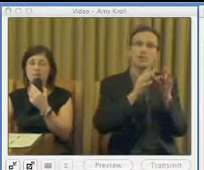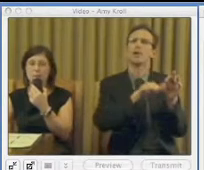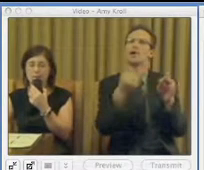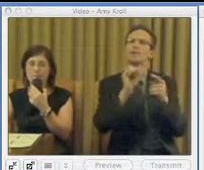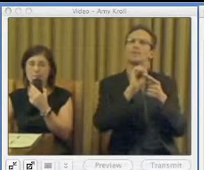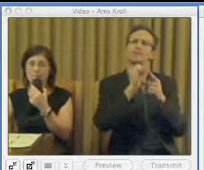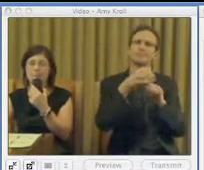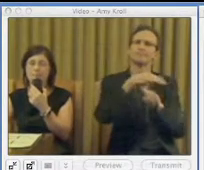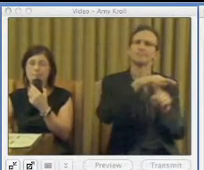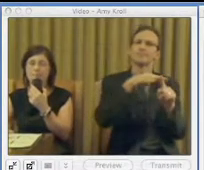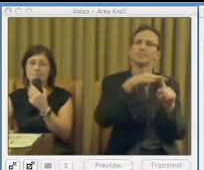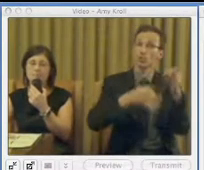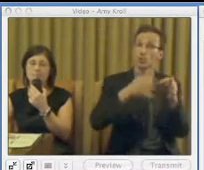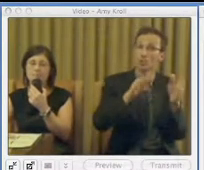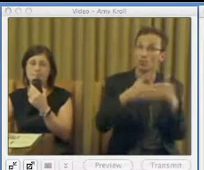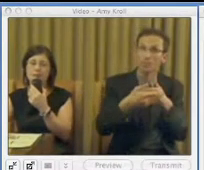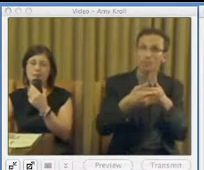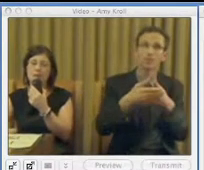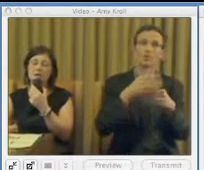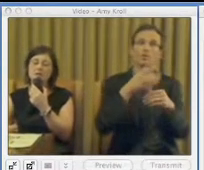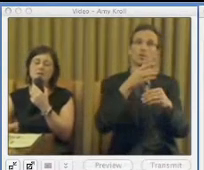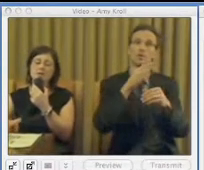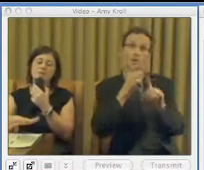again, participant goals will be very different.